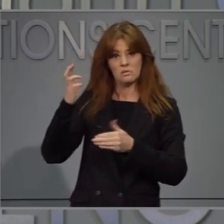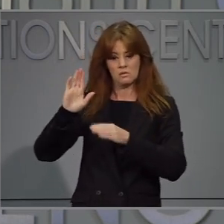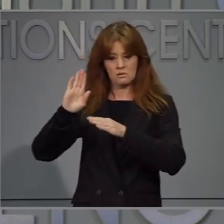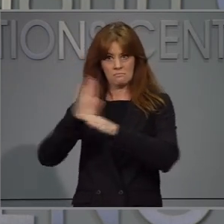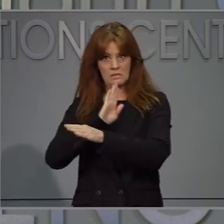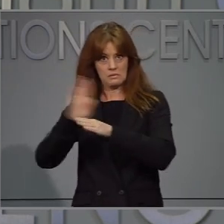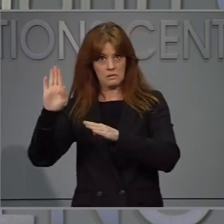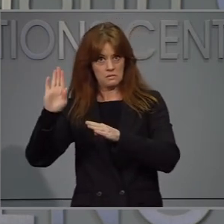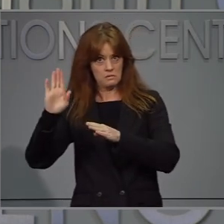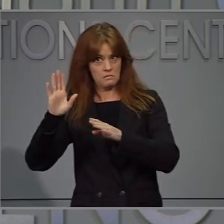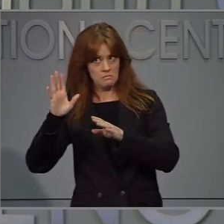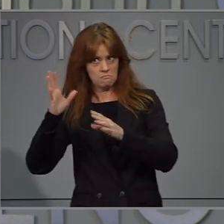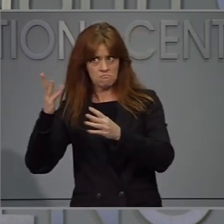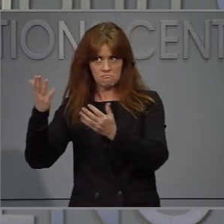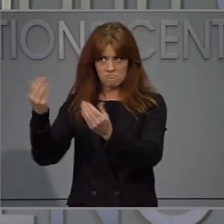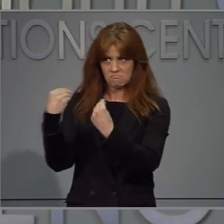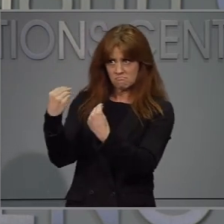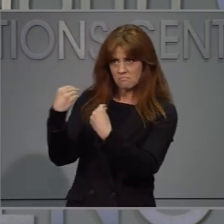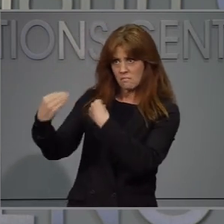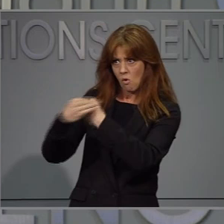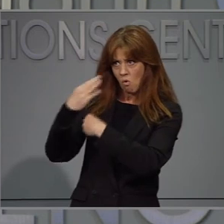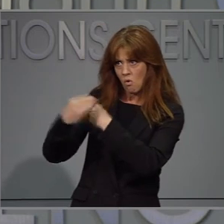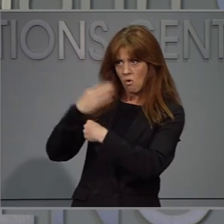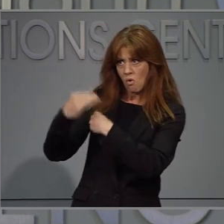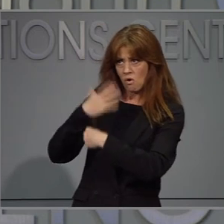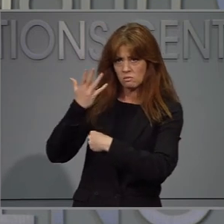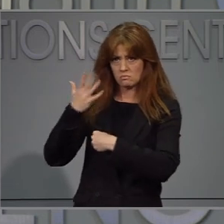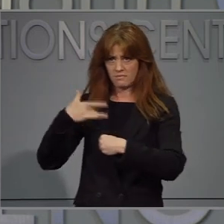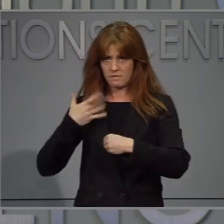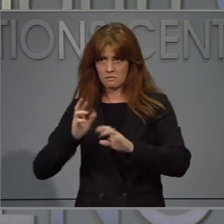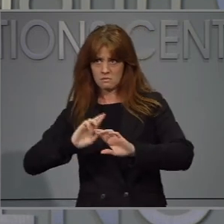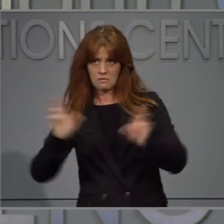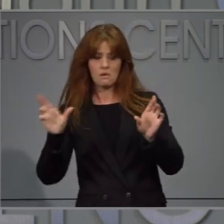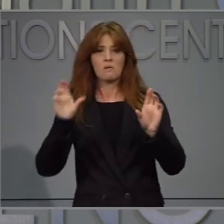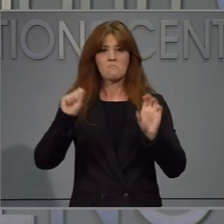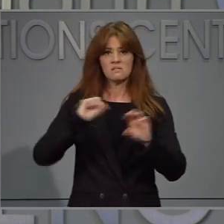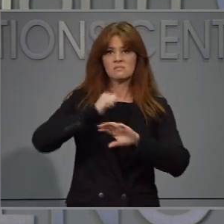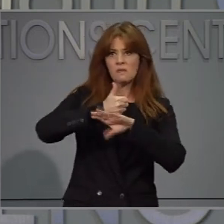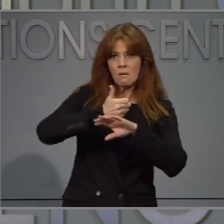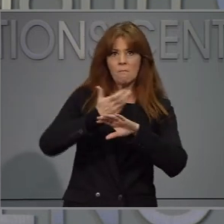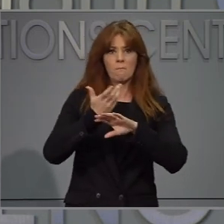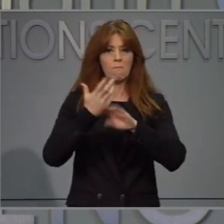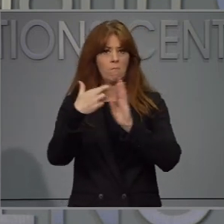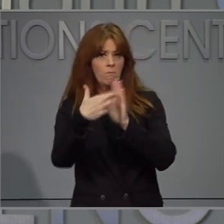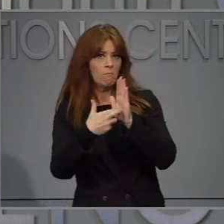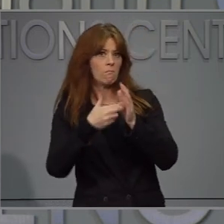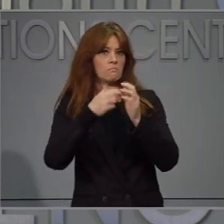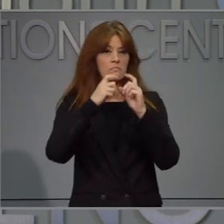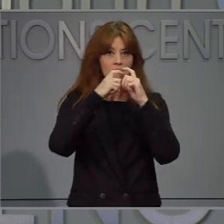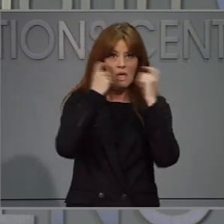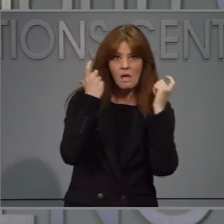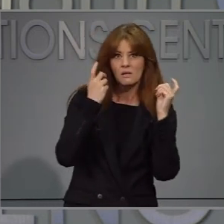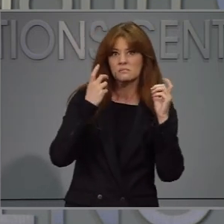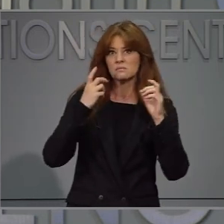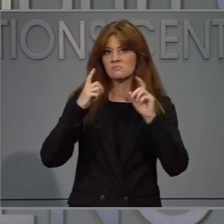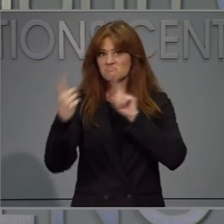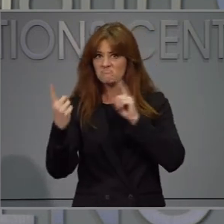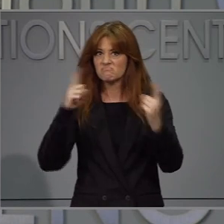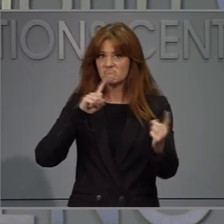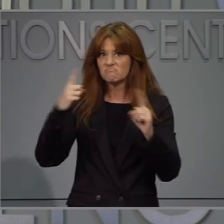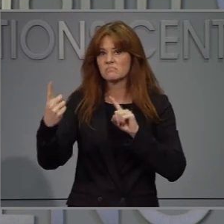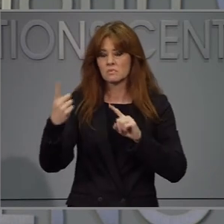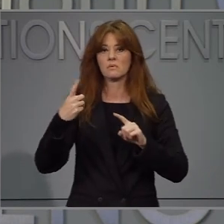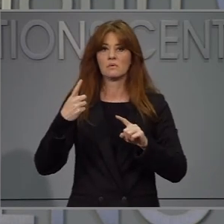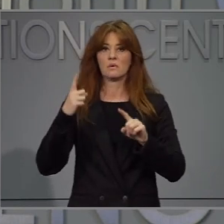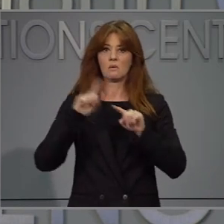their employees and for their customers. We must get this economy running better. But we need working